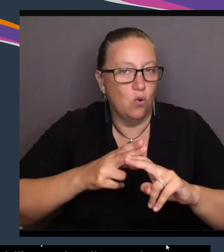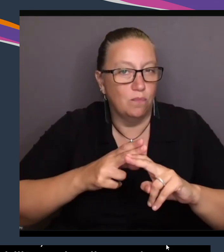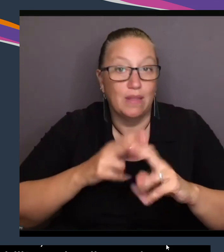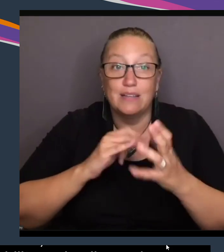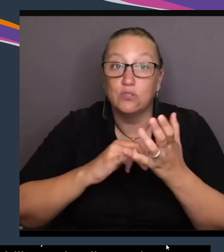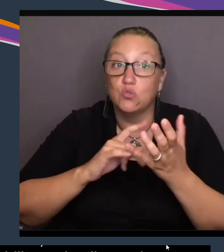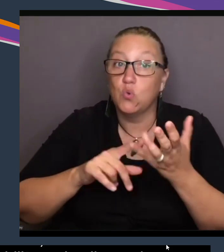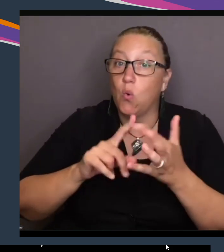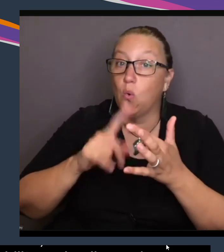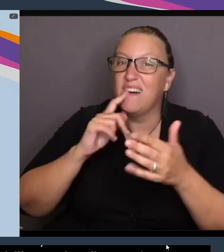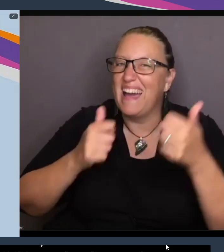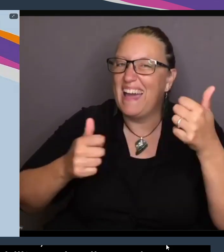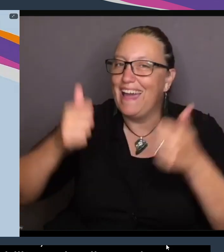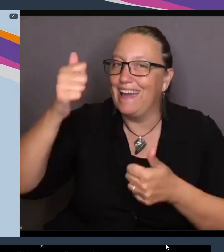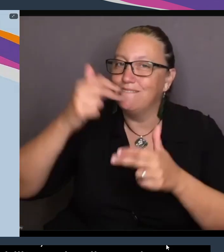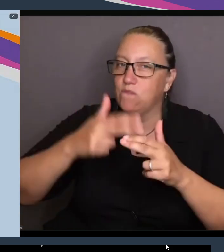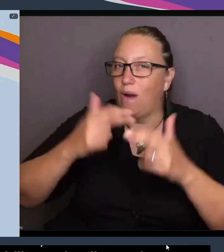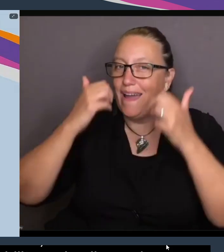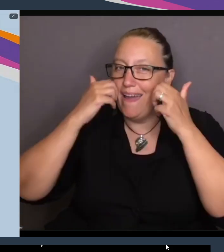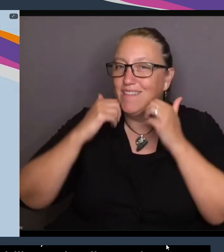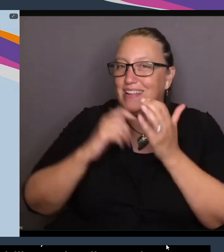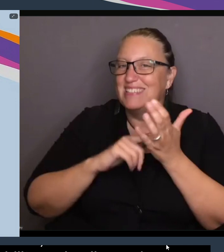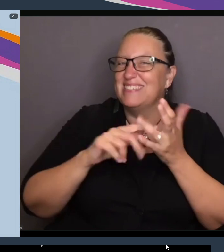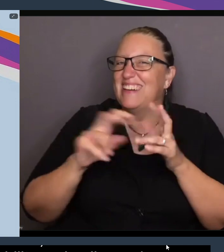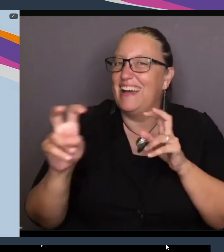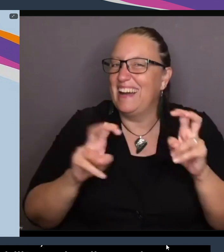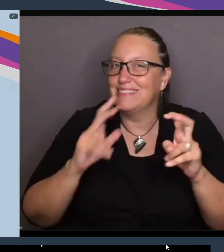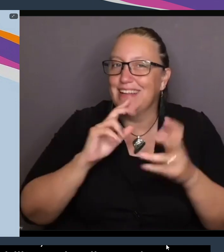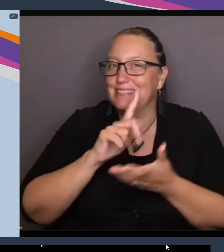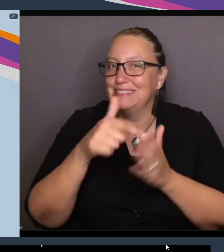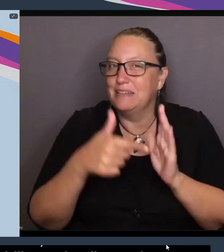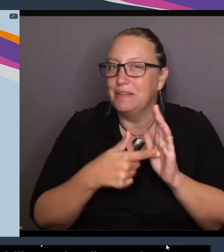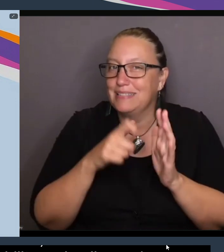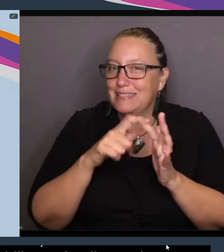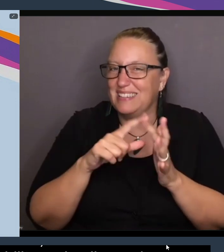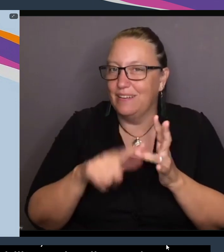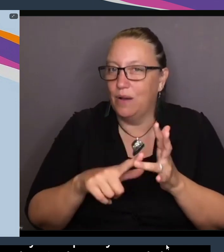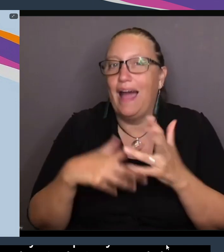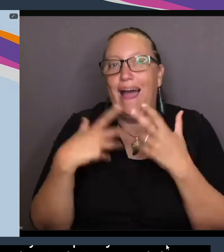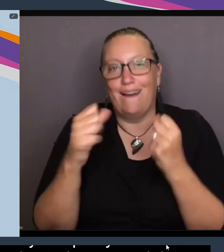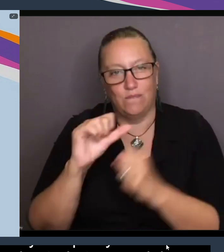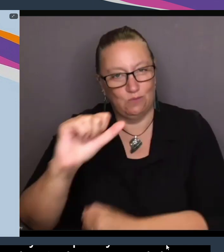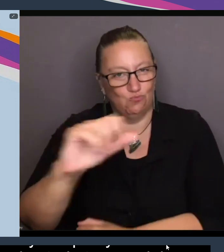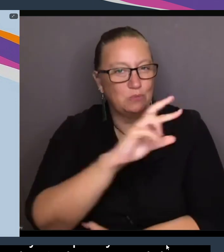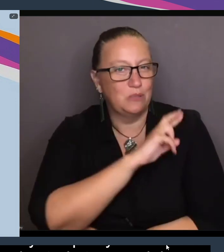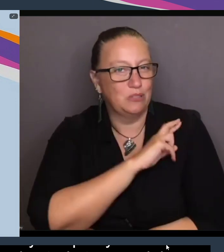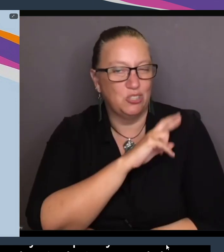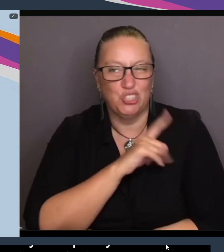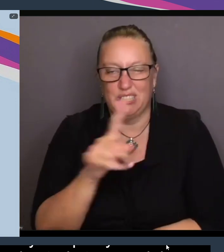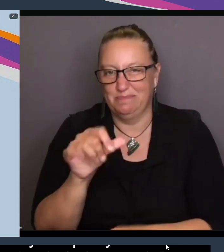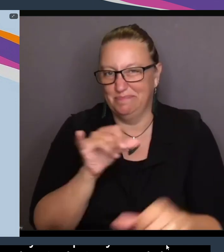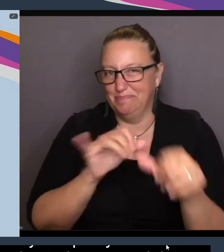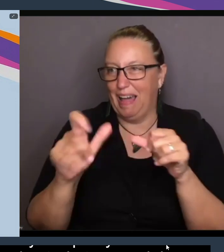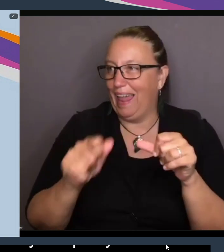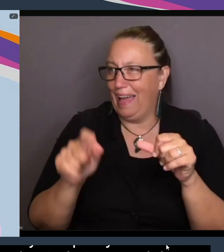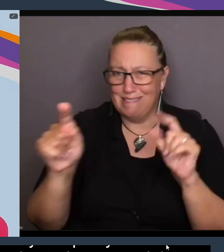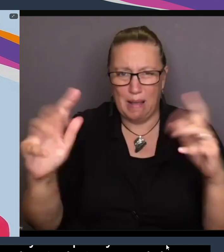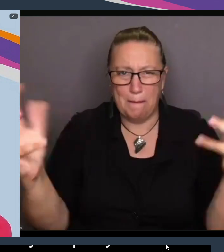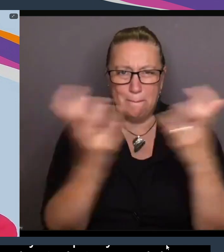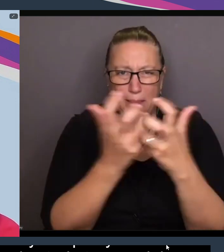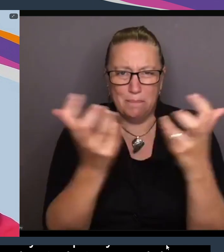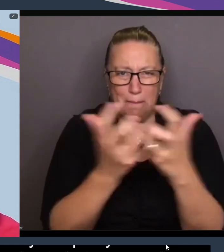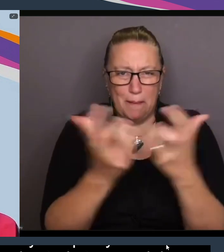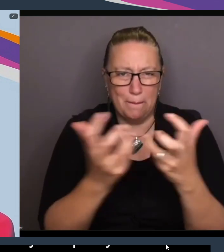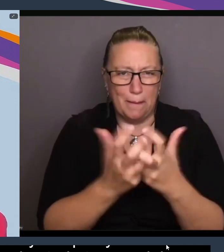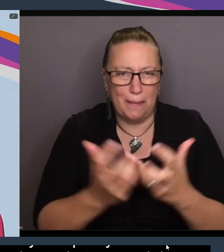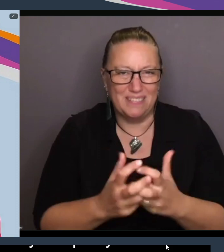Head of Evidence to Action and Deputy CEO, is charged with that, and she's a master matchmaker. We'll do